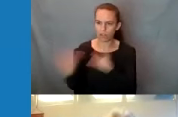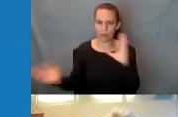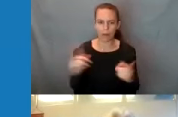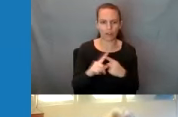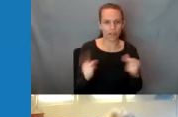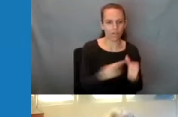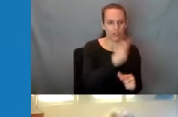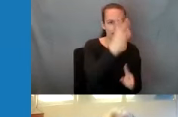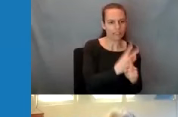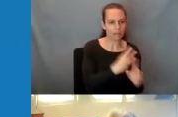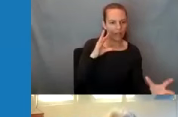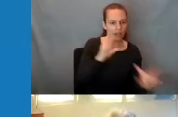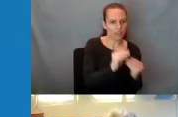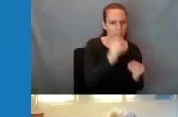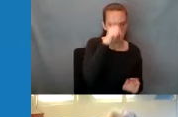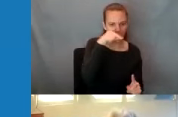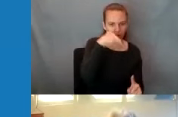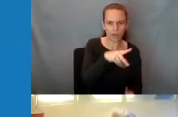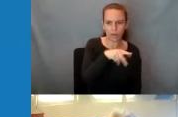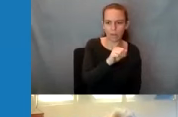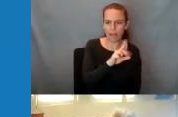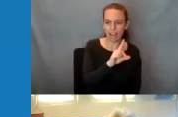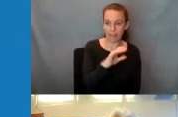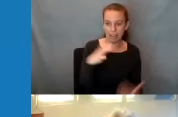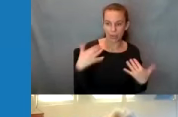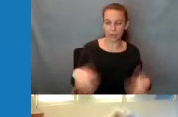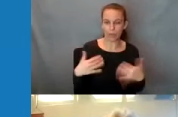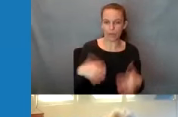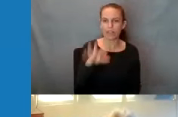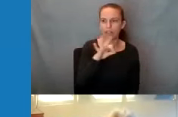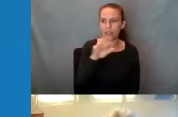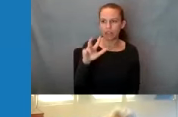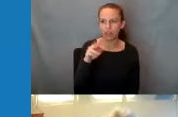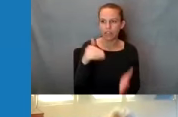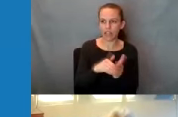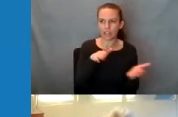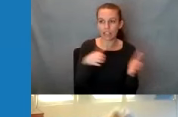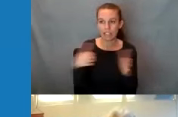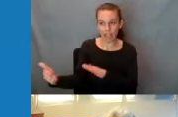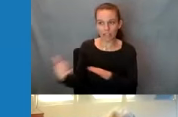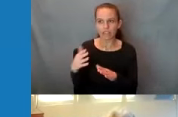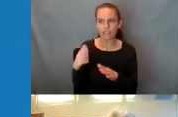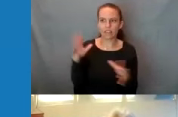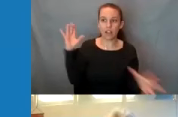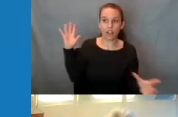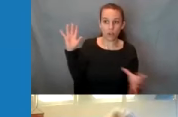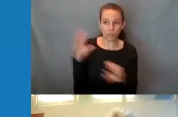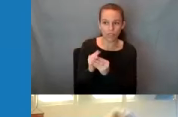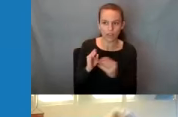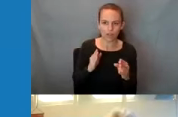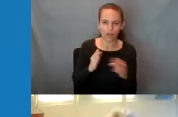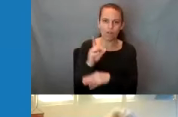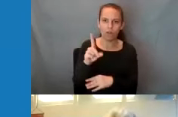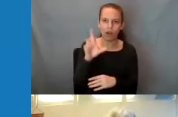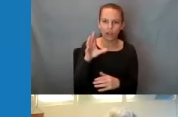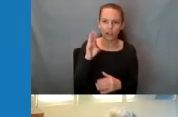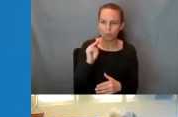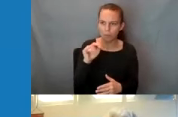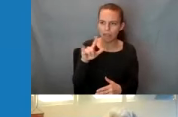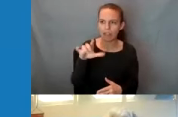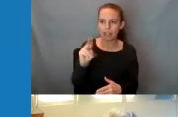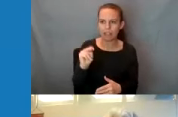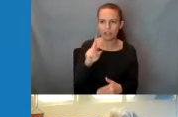And 93,000 deaths. And cumulatively, we've crossed 100 million and 2.2